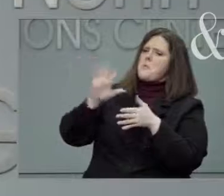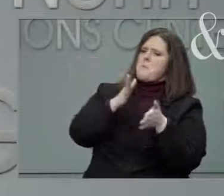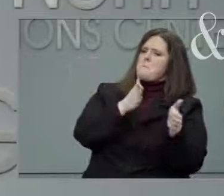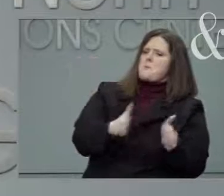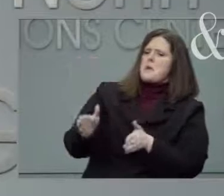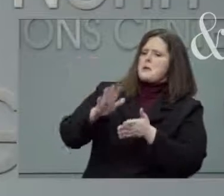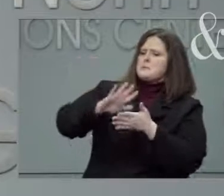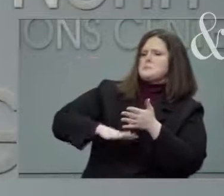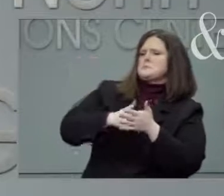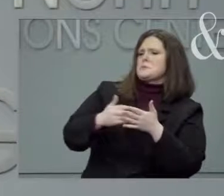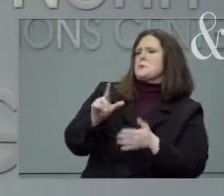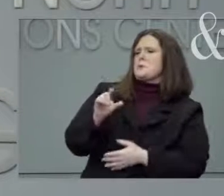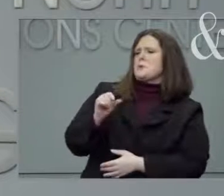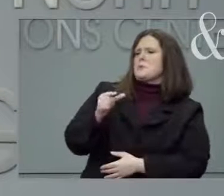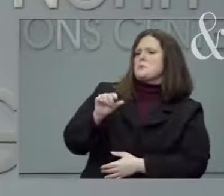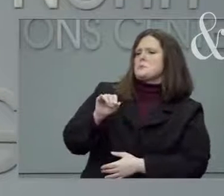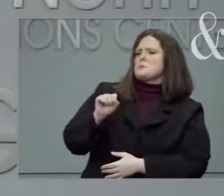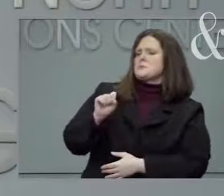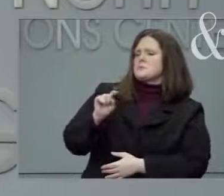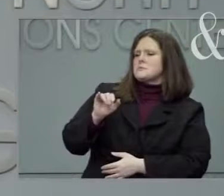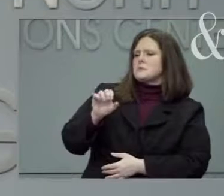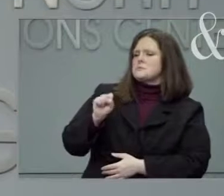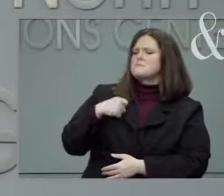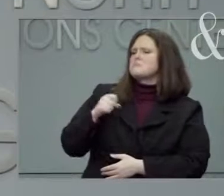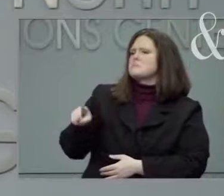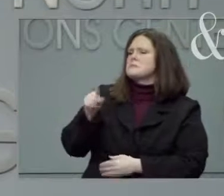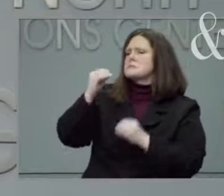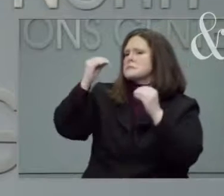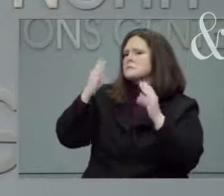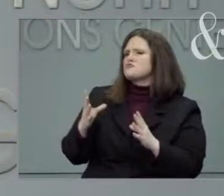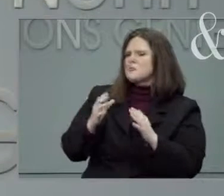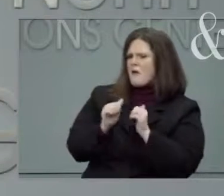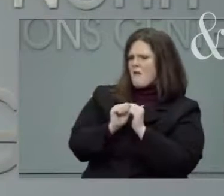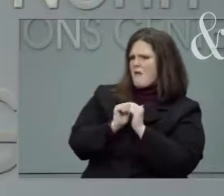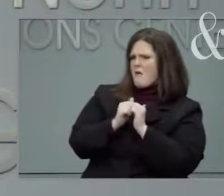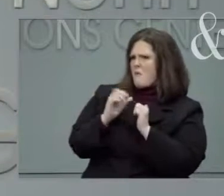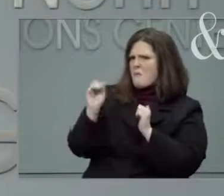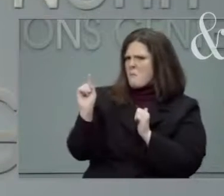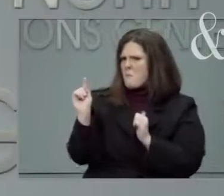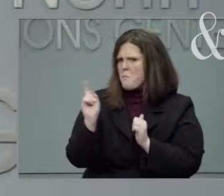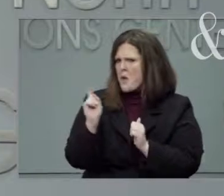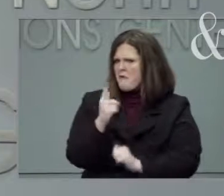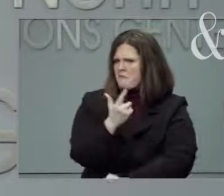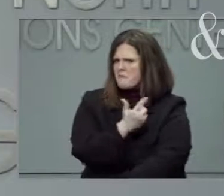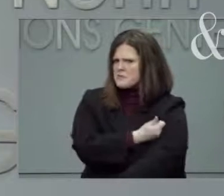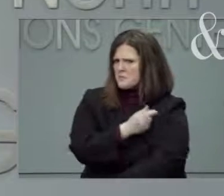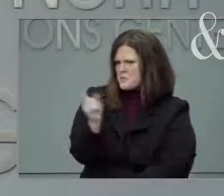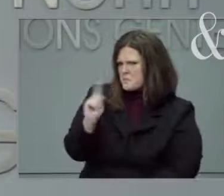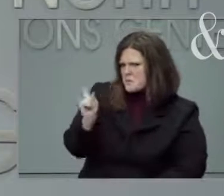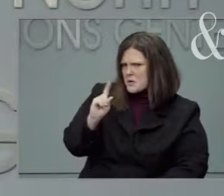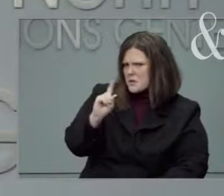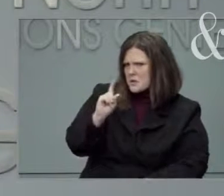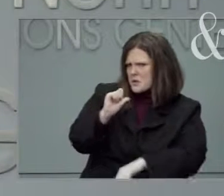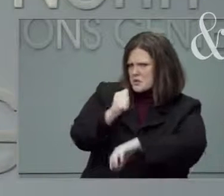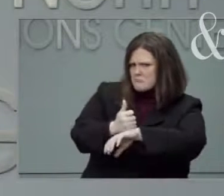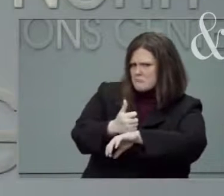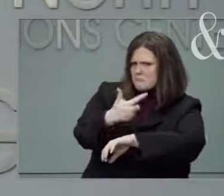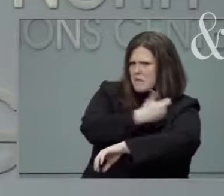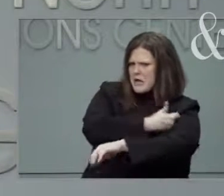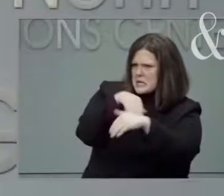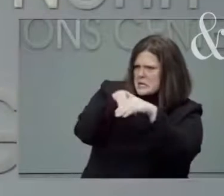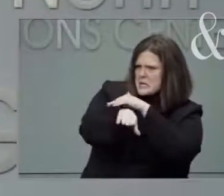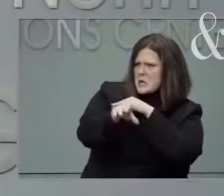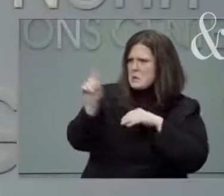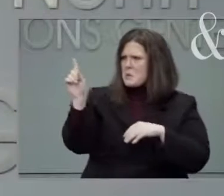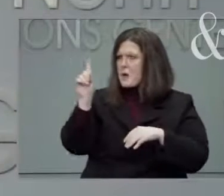see teachers and other educators be vaccinated at their schools or at their respective districts? I feel like that